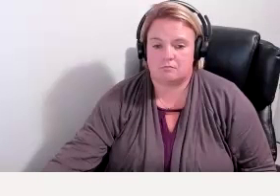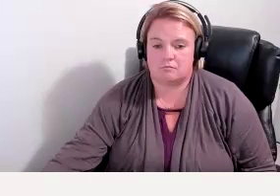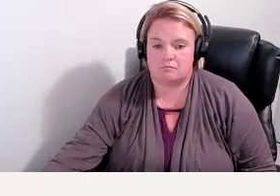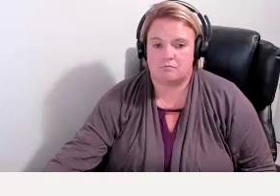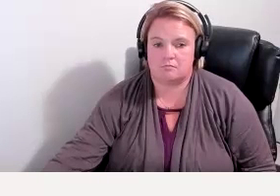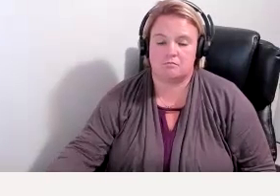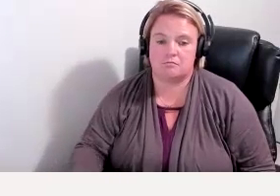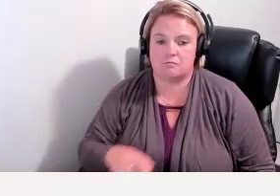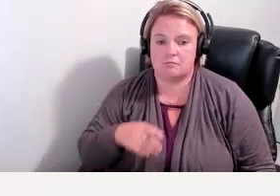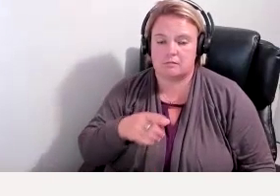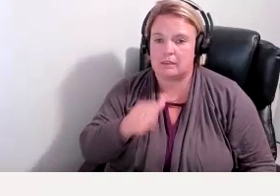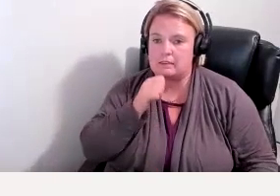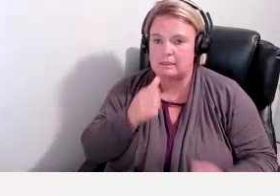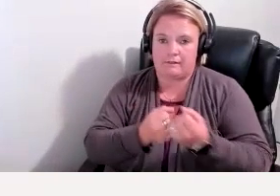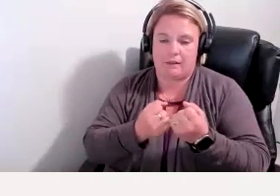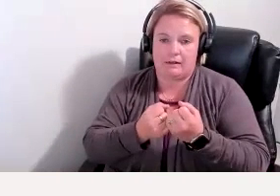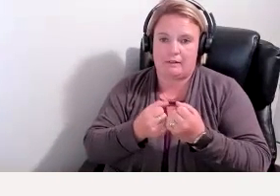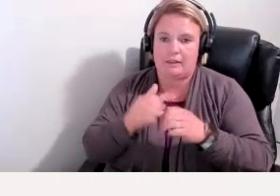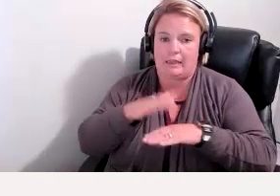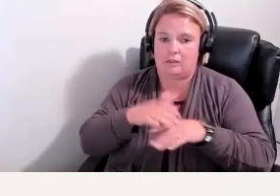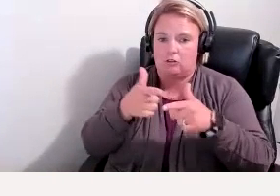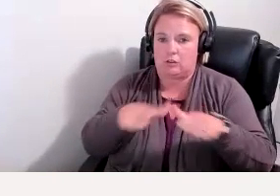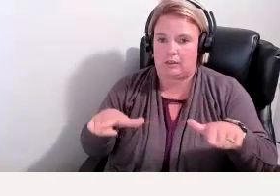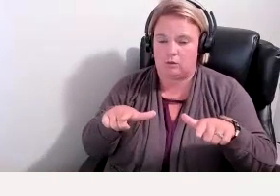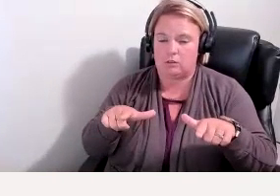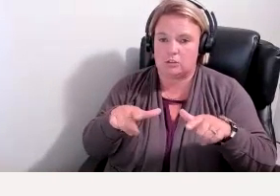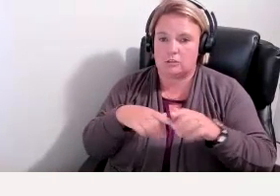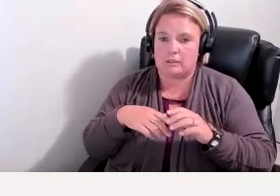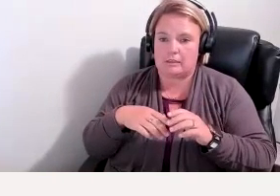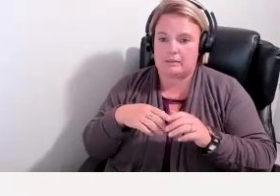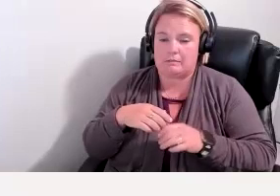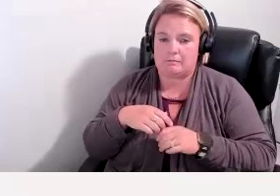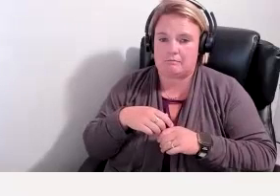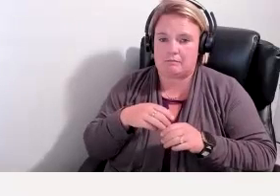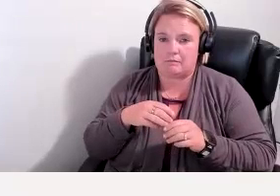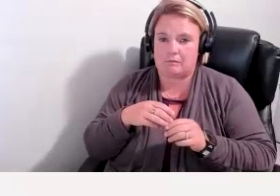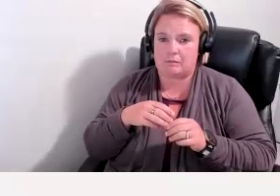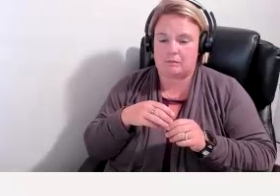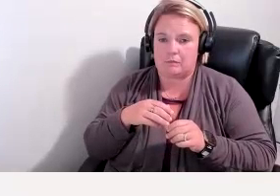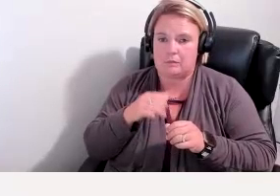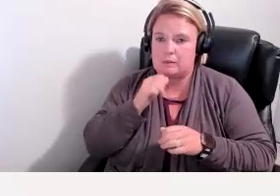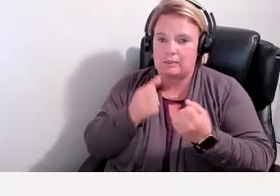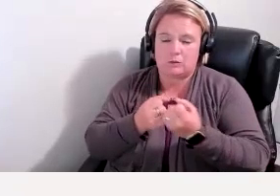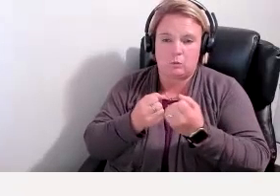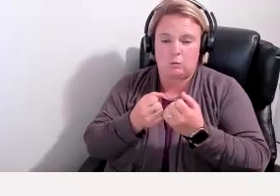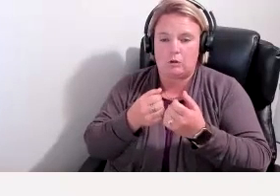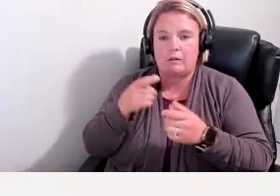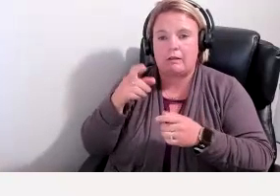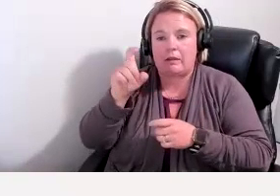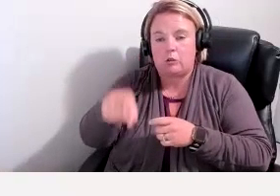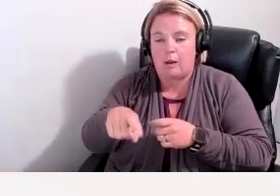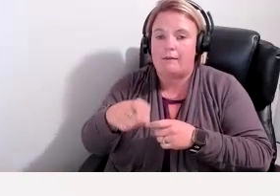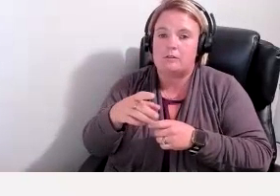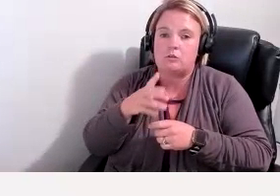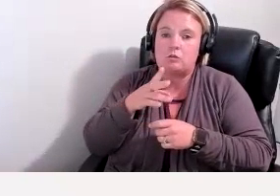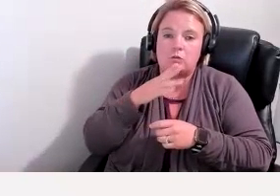of the English language sort of being a paywall to education. You know, like you have to speak